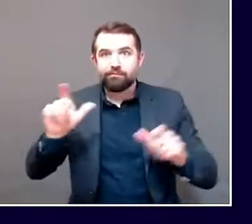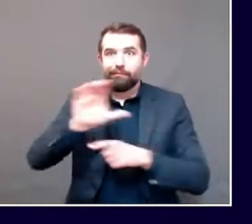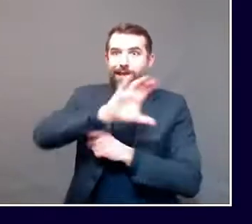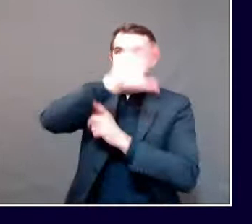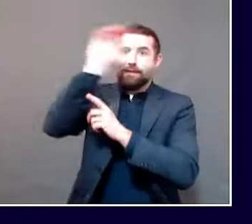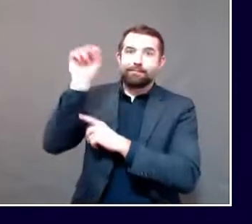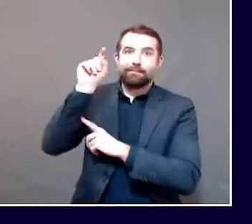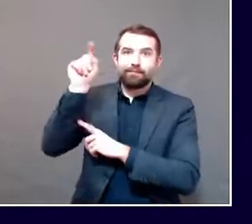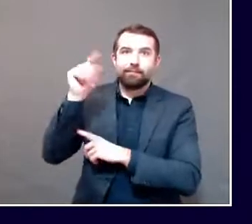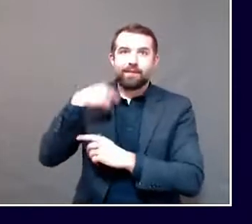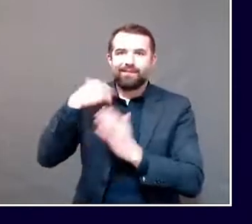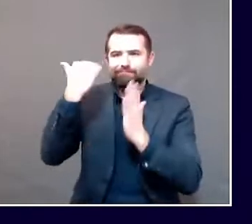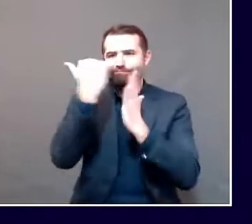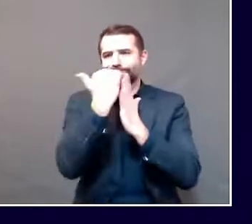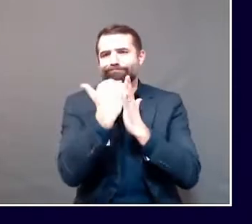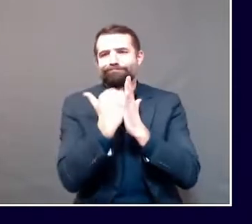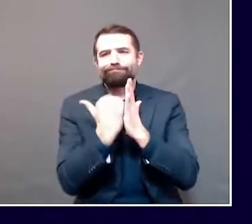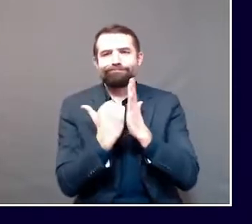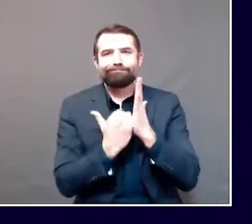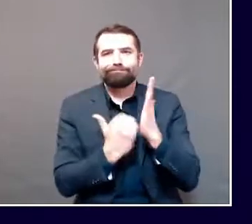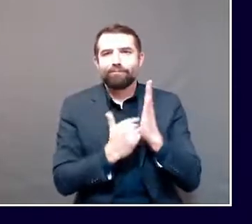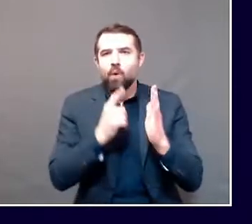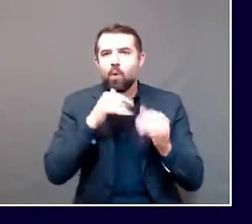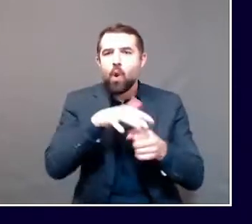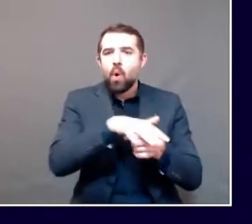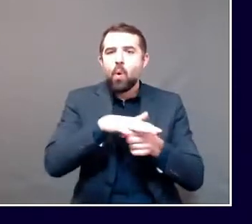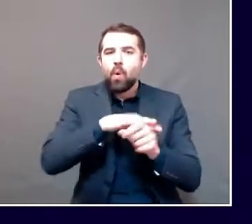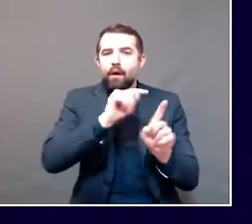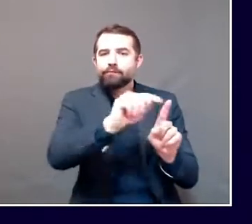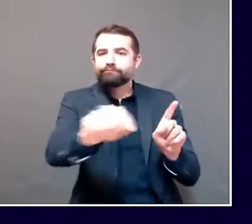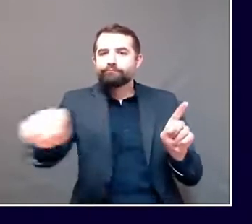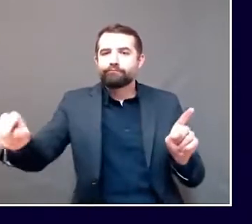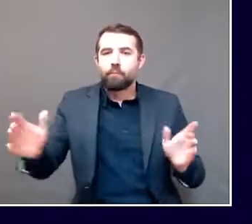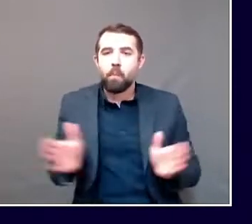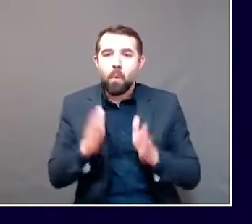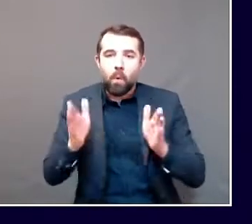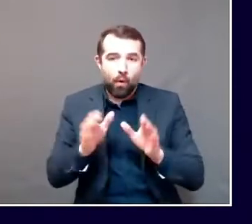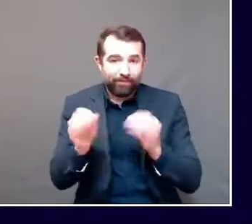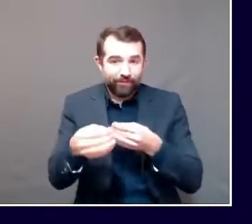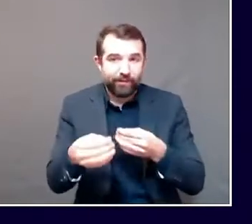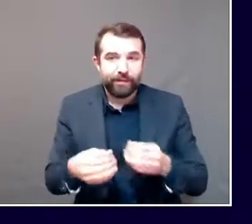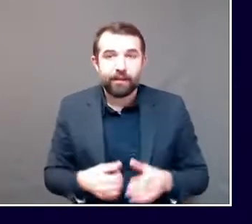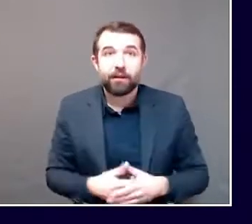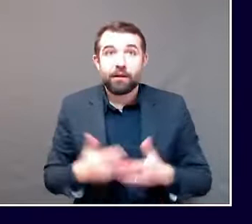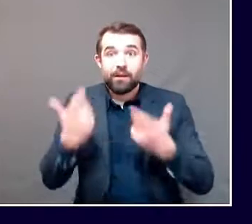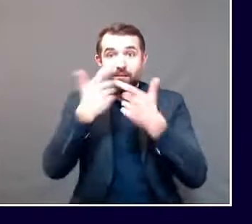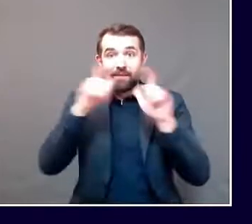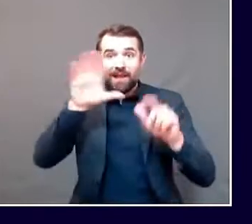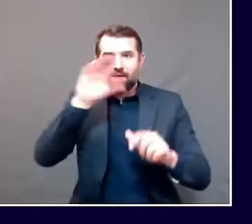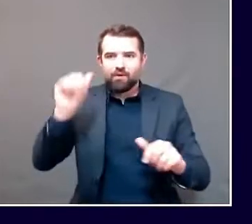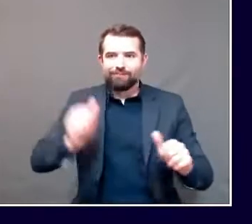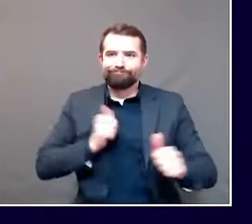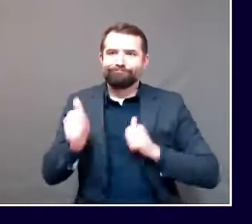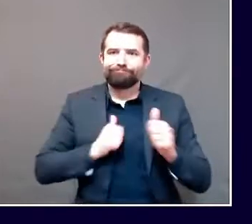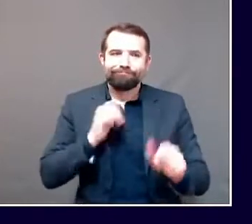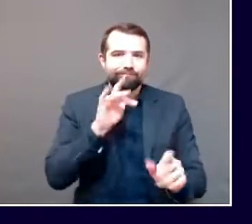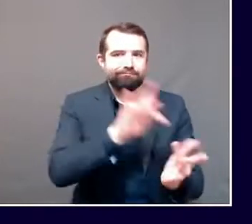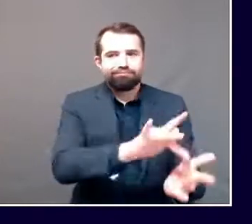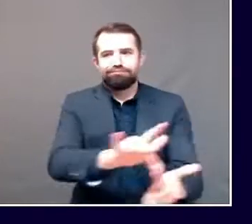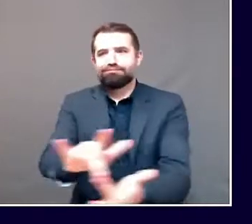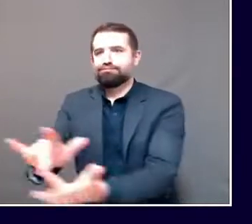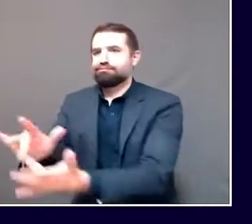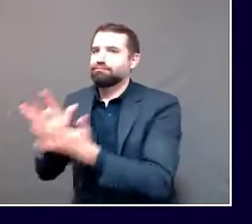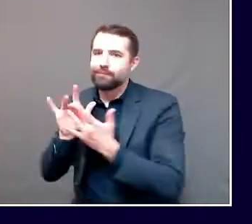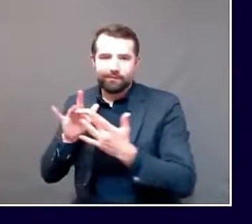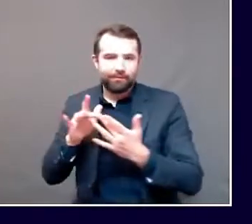and practices in their area, and they're actually proactively reaching out. In other parts of the state, what seems to have worked best is